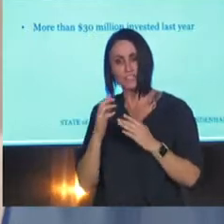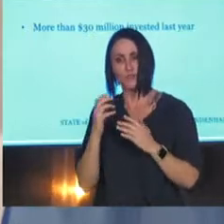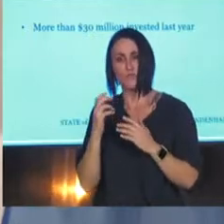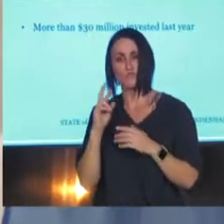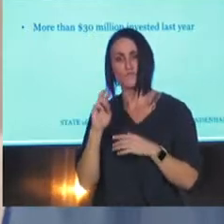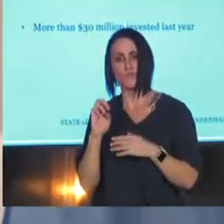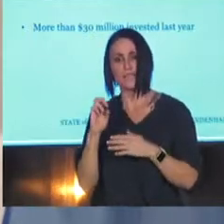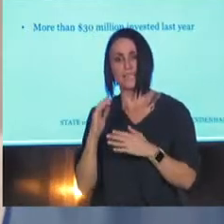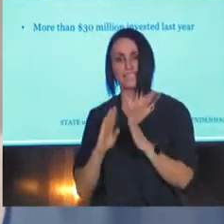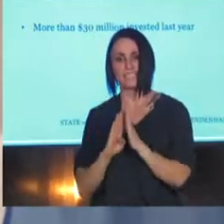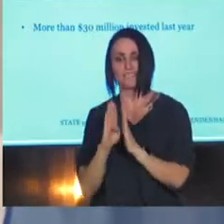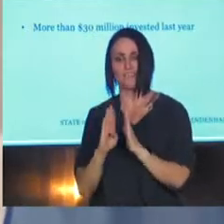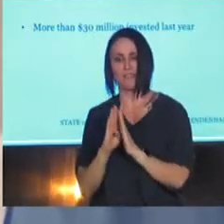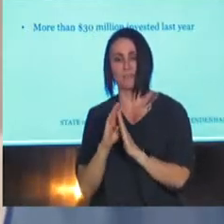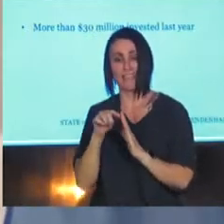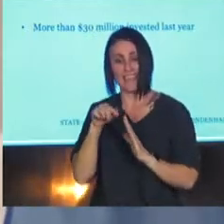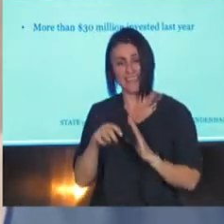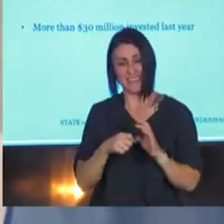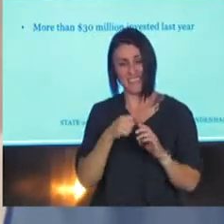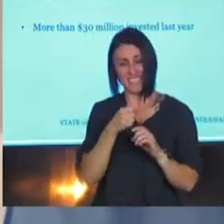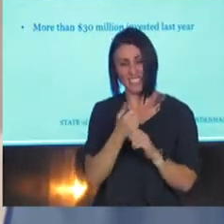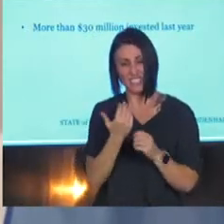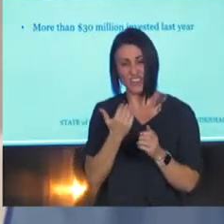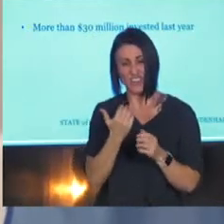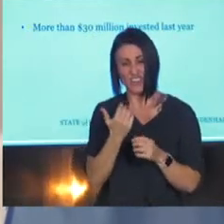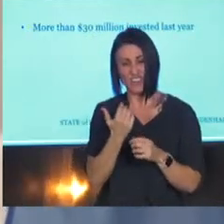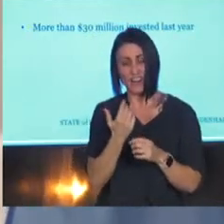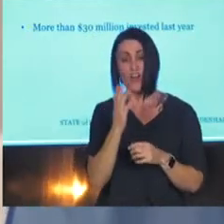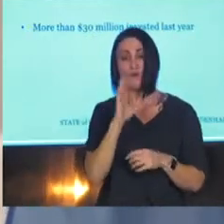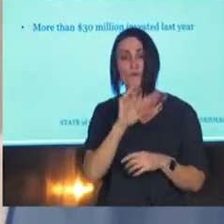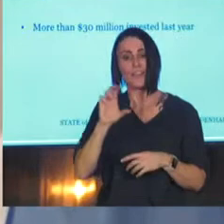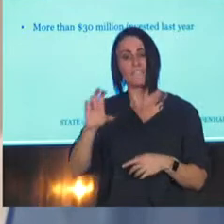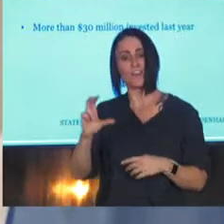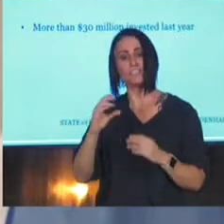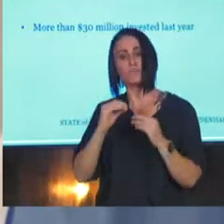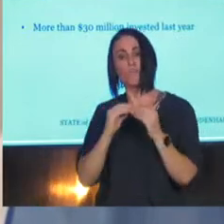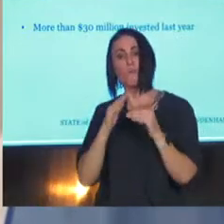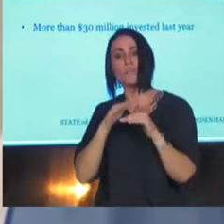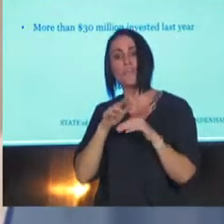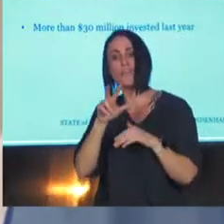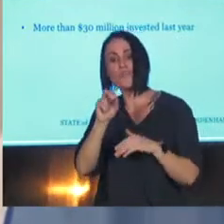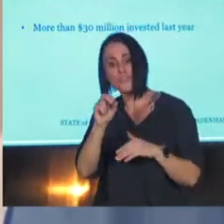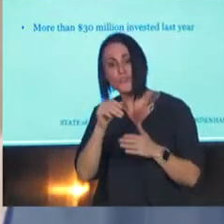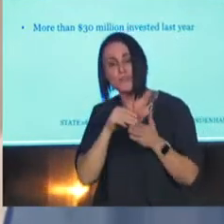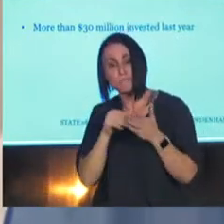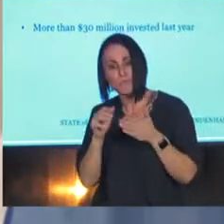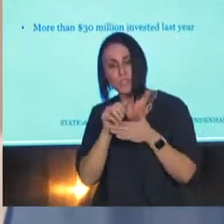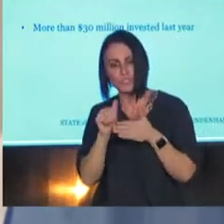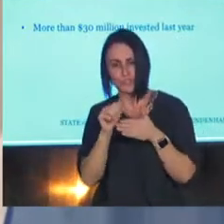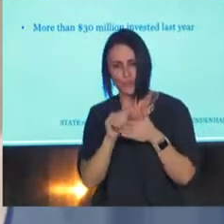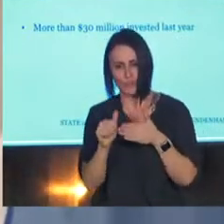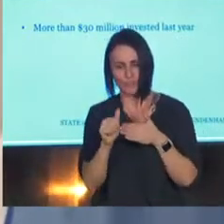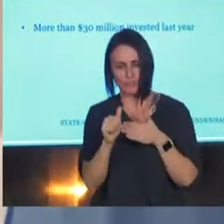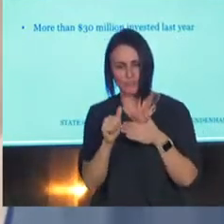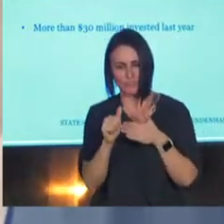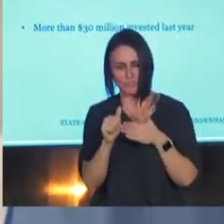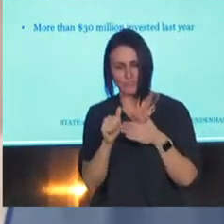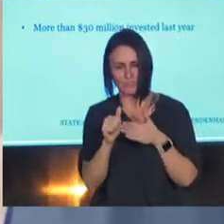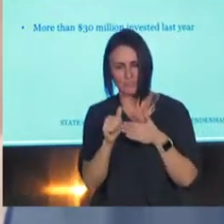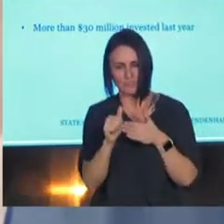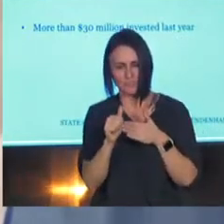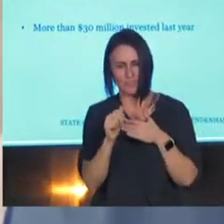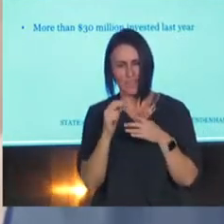agency. This fiscal year alone, we're investing more than $30 million. And I want to put that in